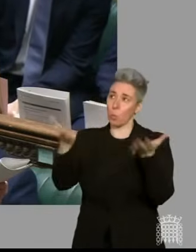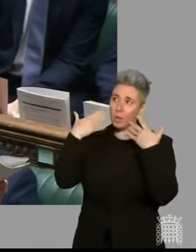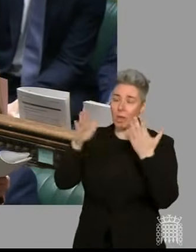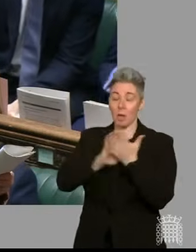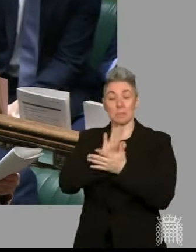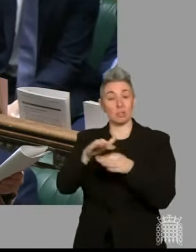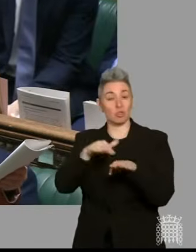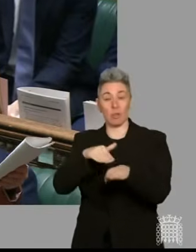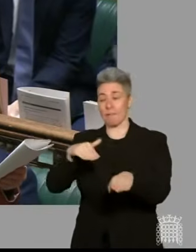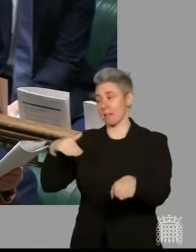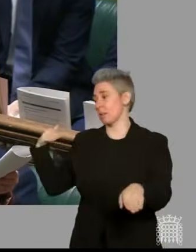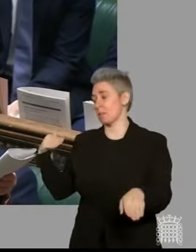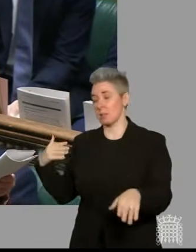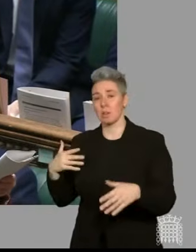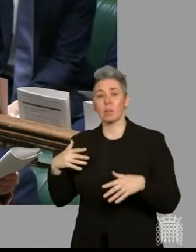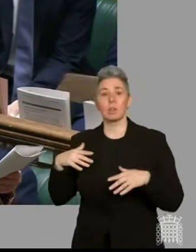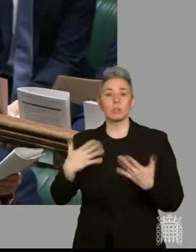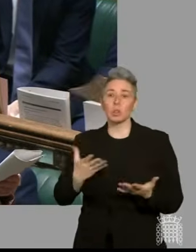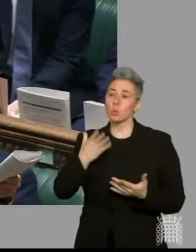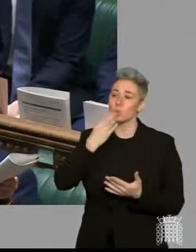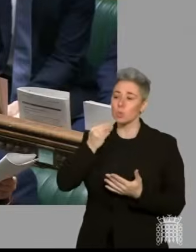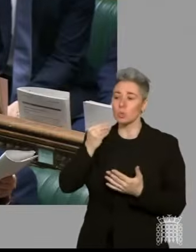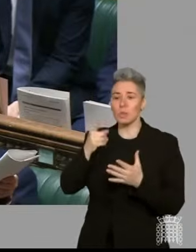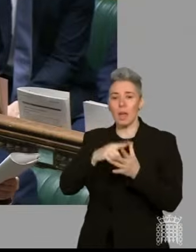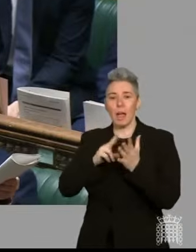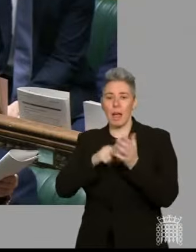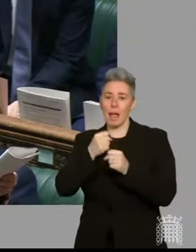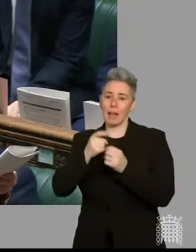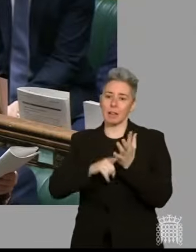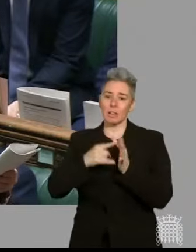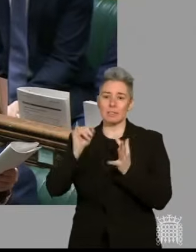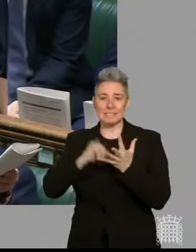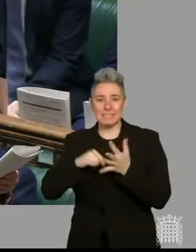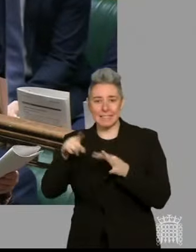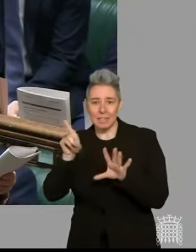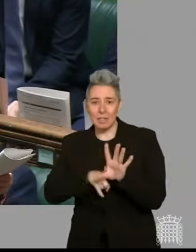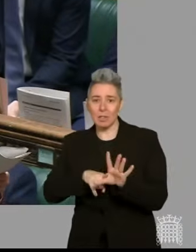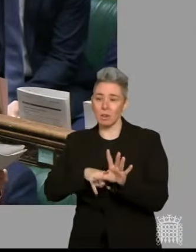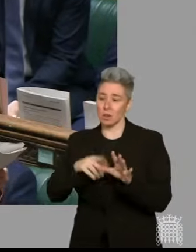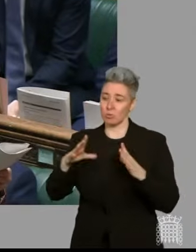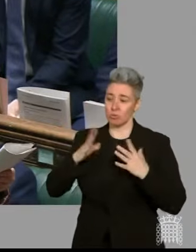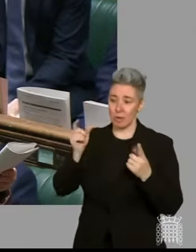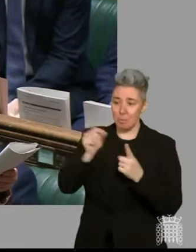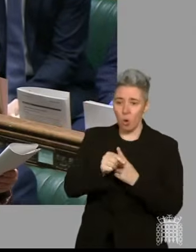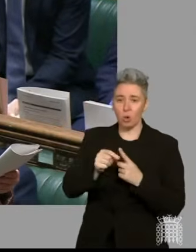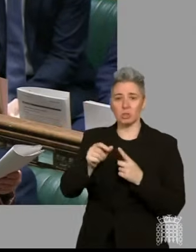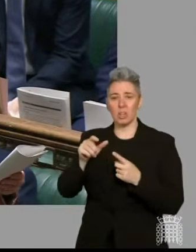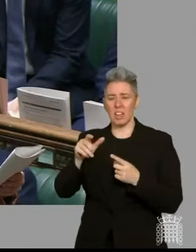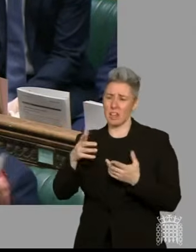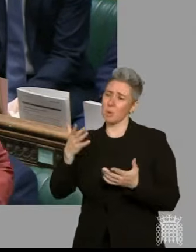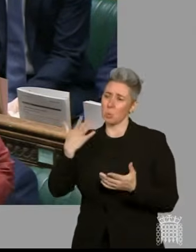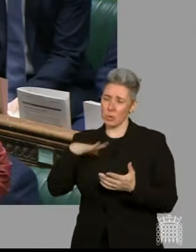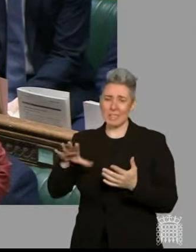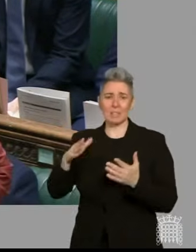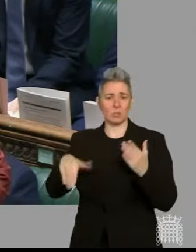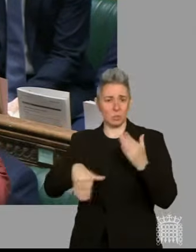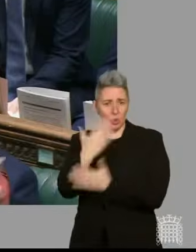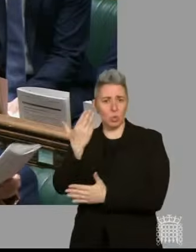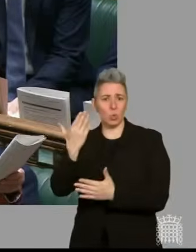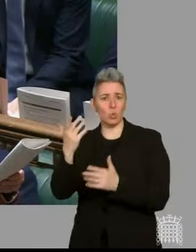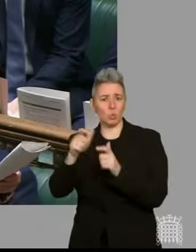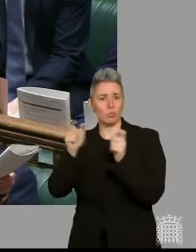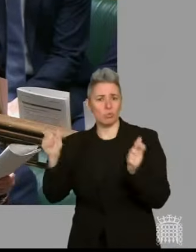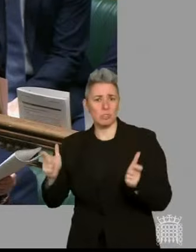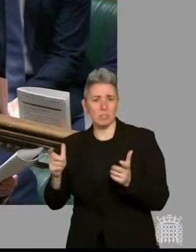a third crossing is vital. And last year, the Welsh Labour government scrapped plans for all new road projects, including